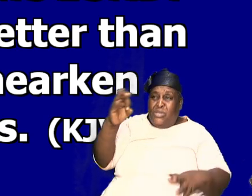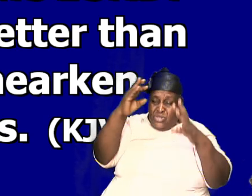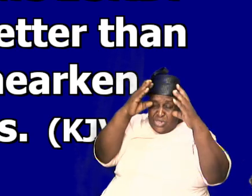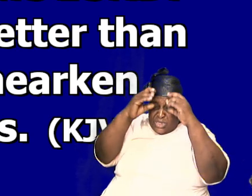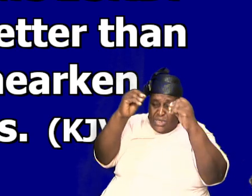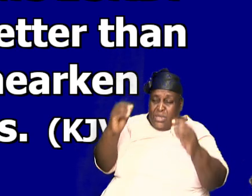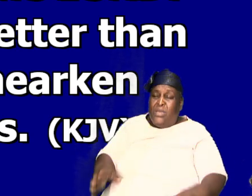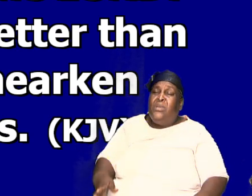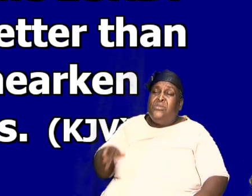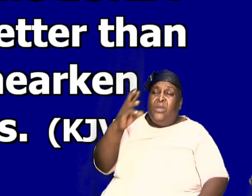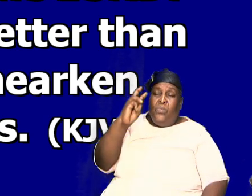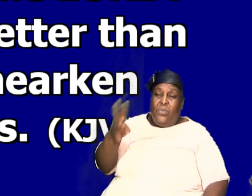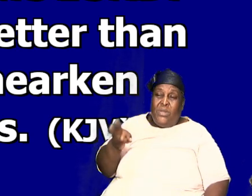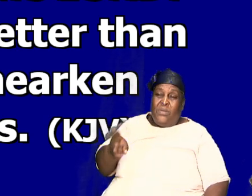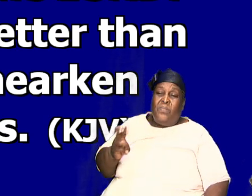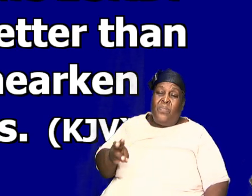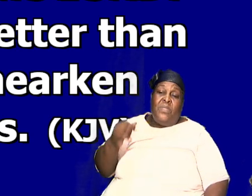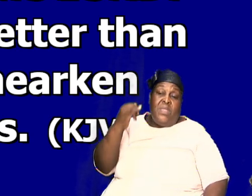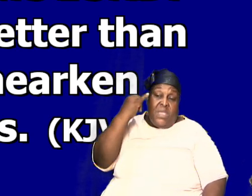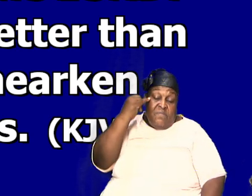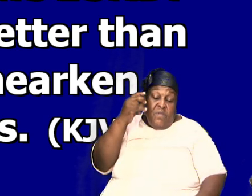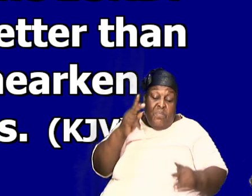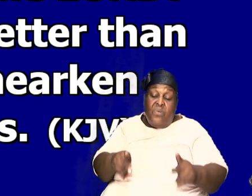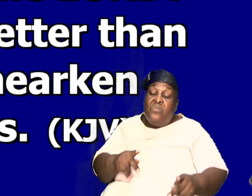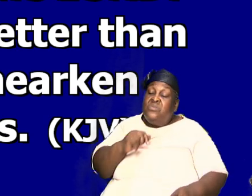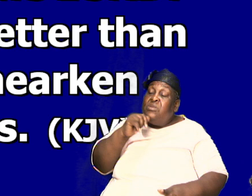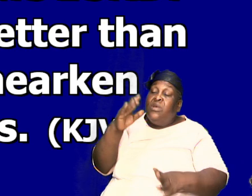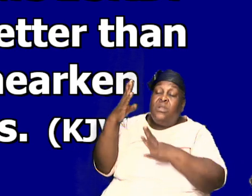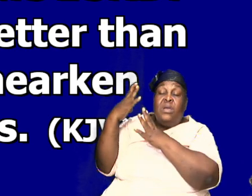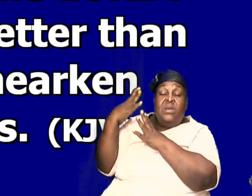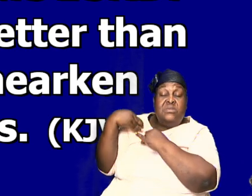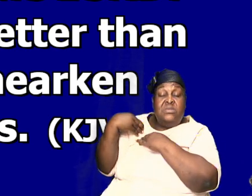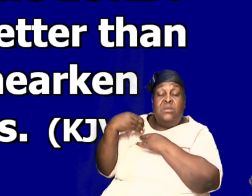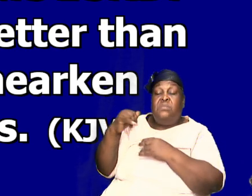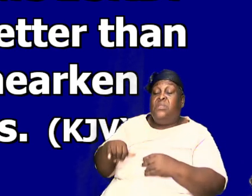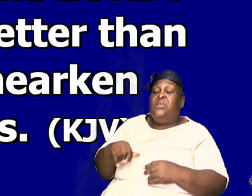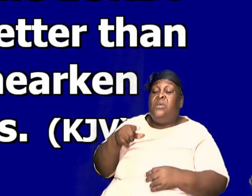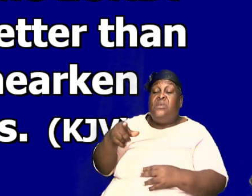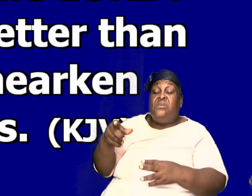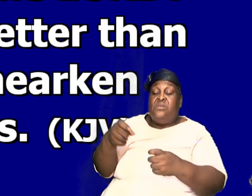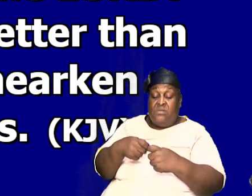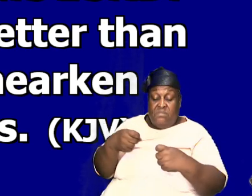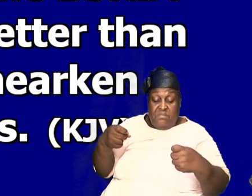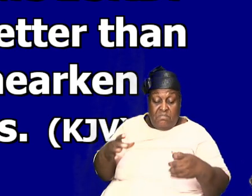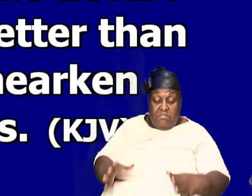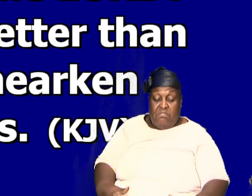of our witness, if the person will not accept that thing that's true now,